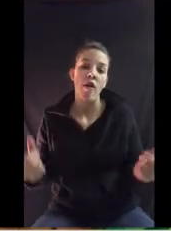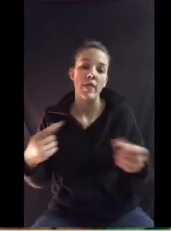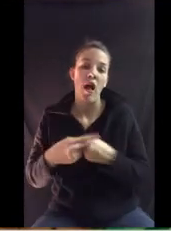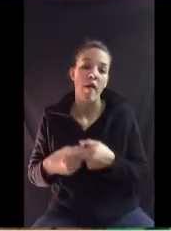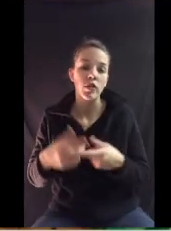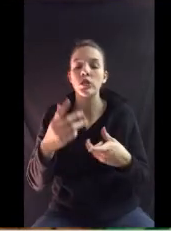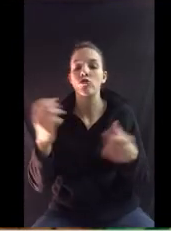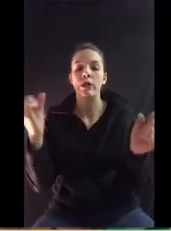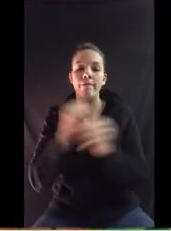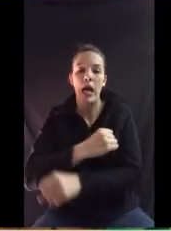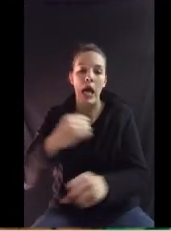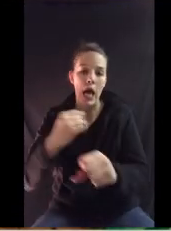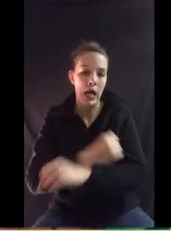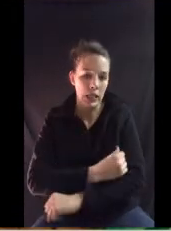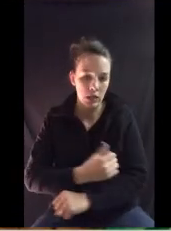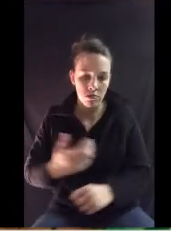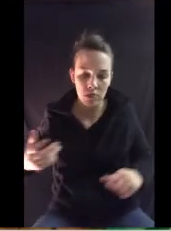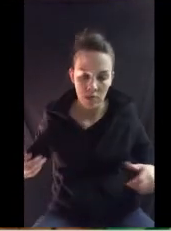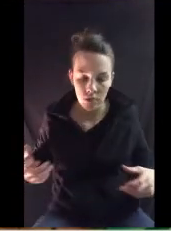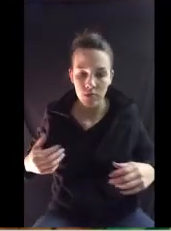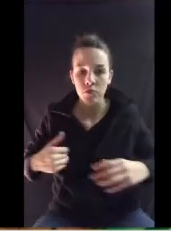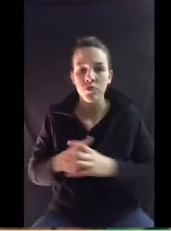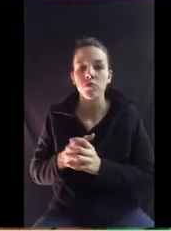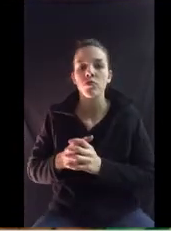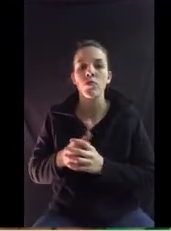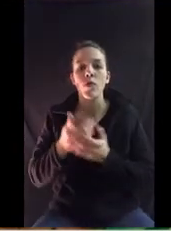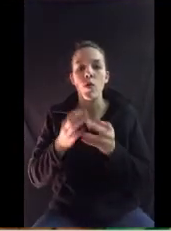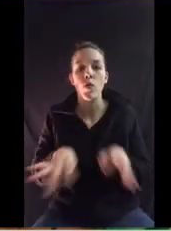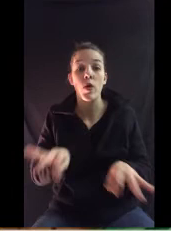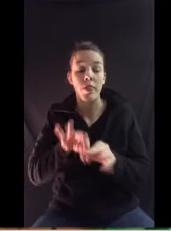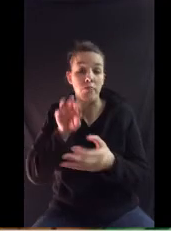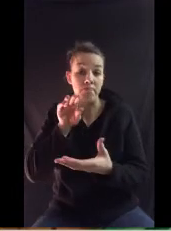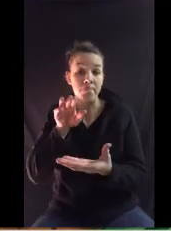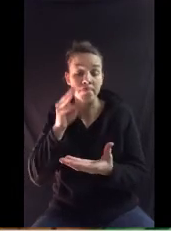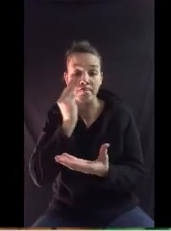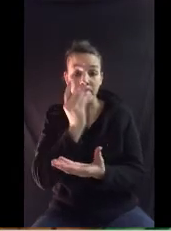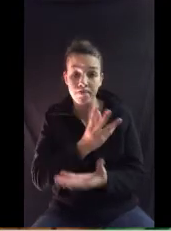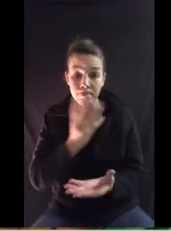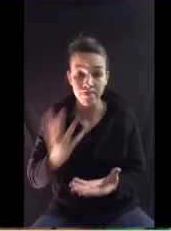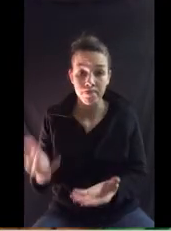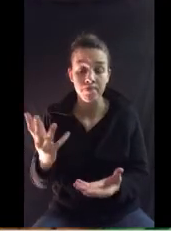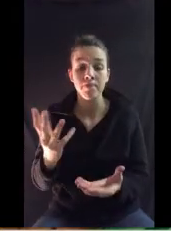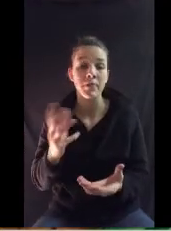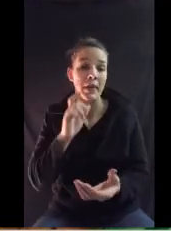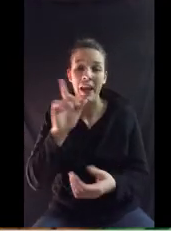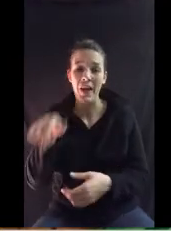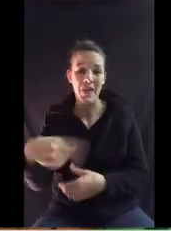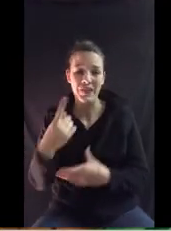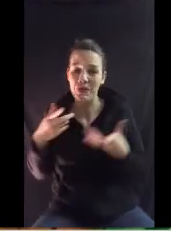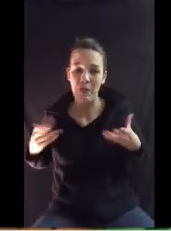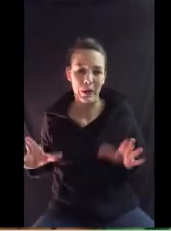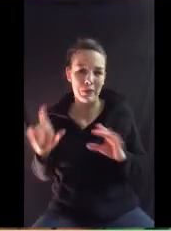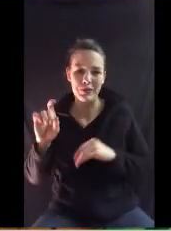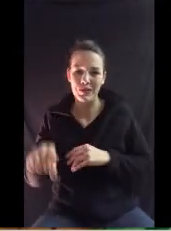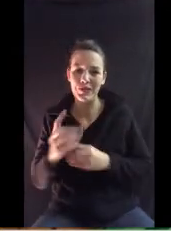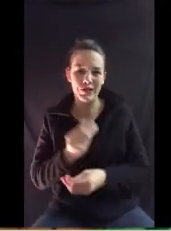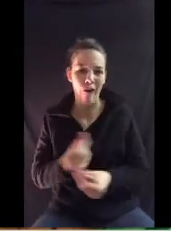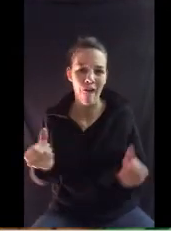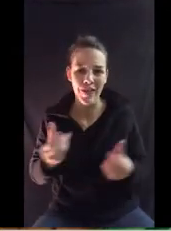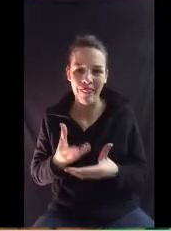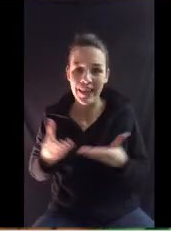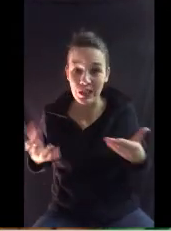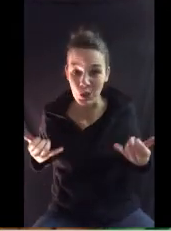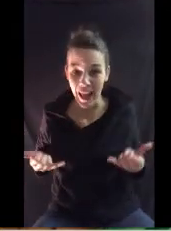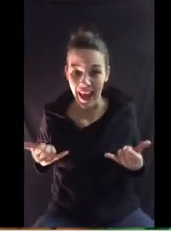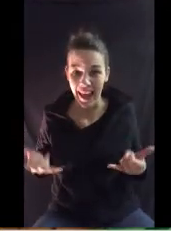resolved conflict through violence and through fighting, right? But I think it's worth noting that that's not always the way